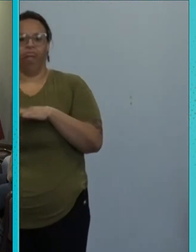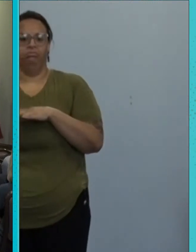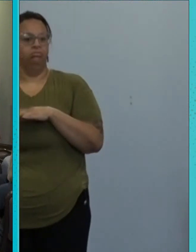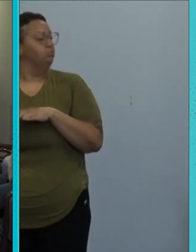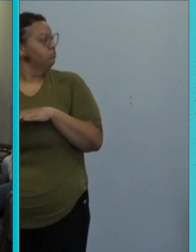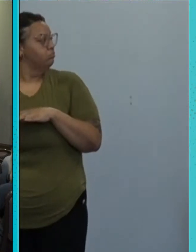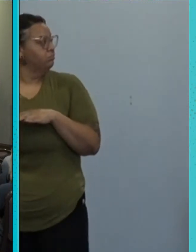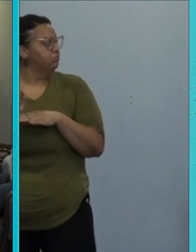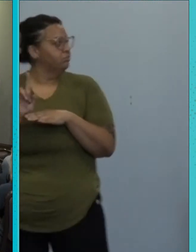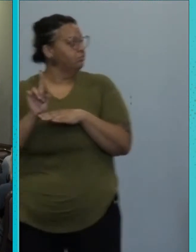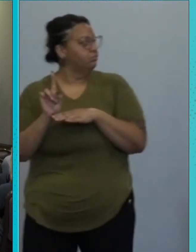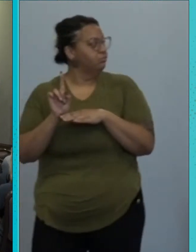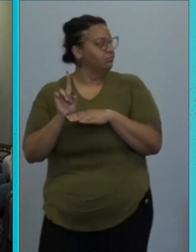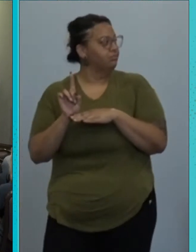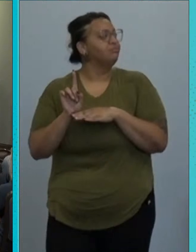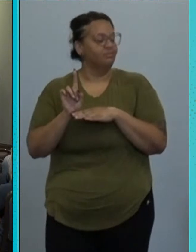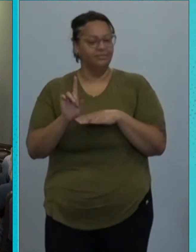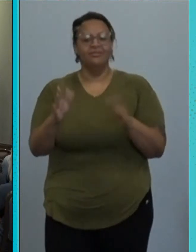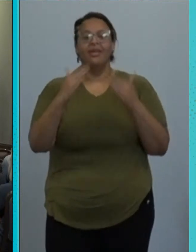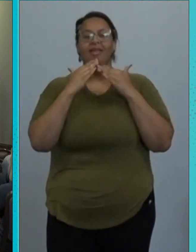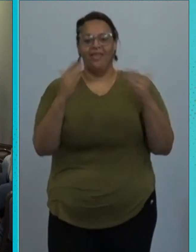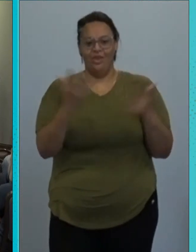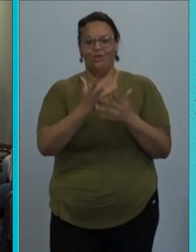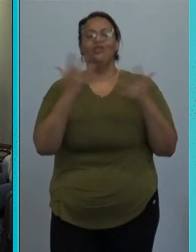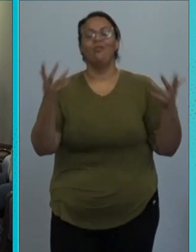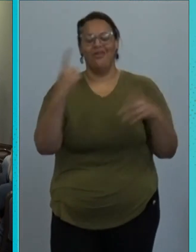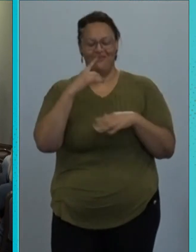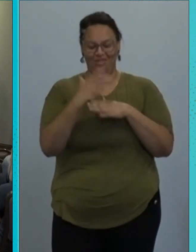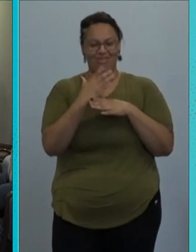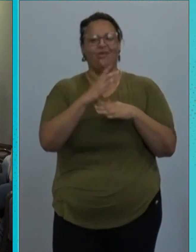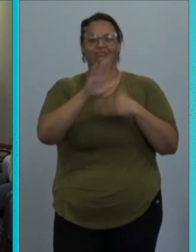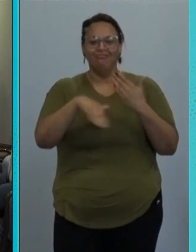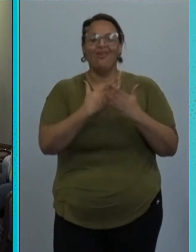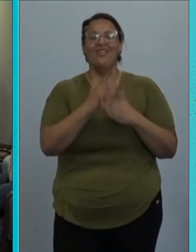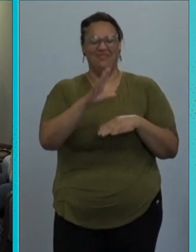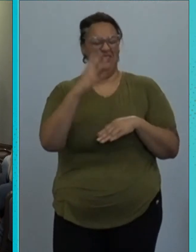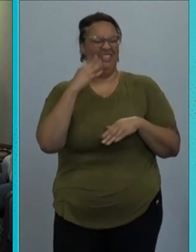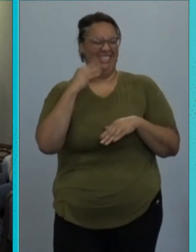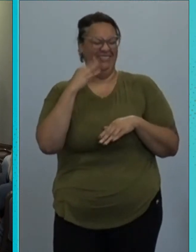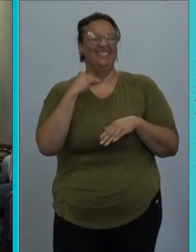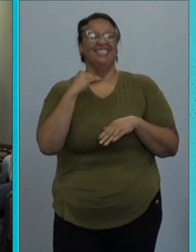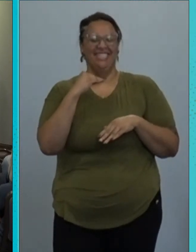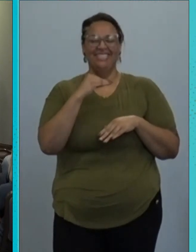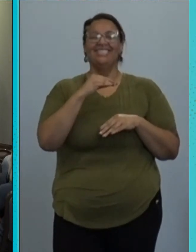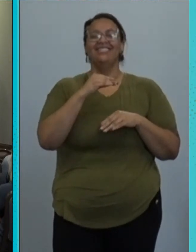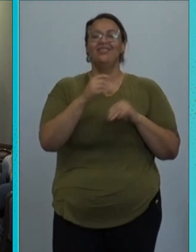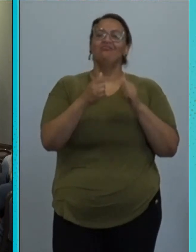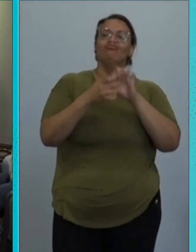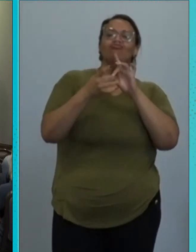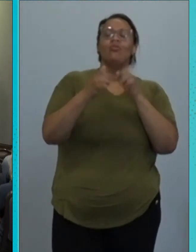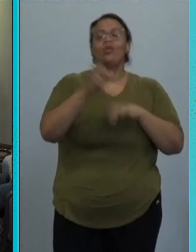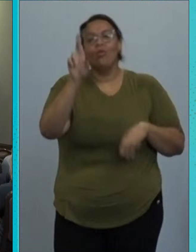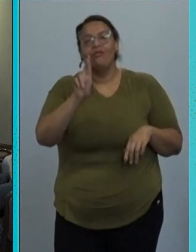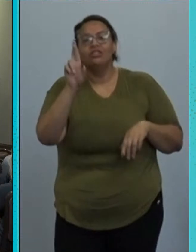And thank you so much, Thomas, for sharing all about your experiences in Riverside and about writing the book.